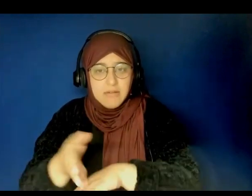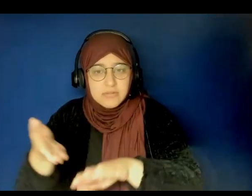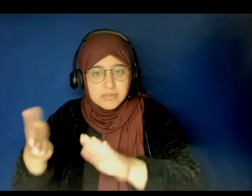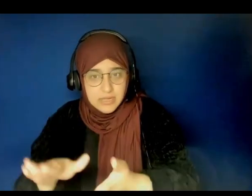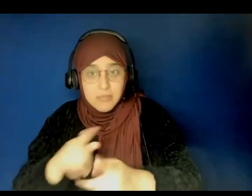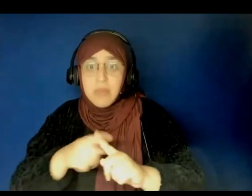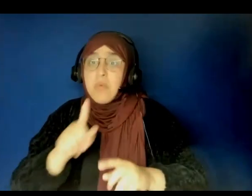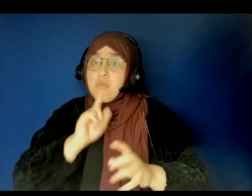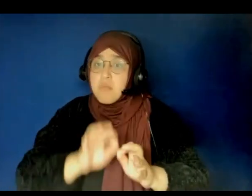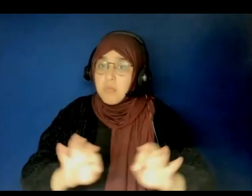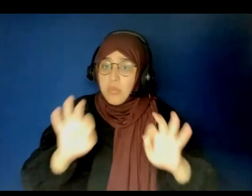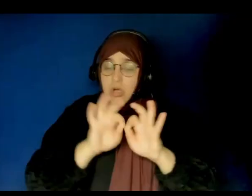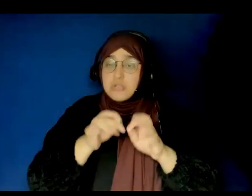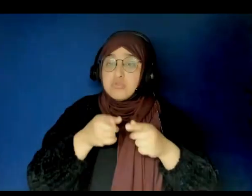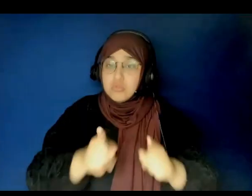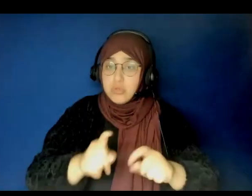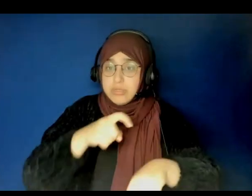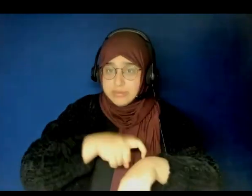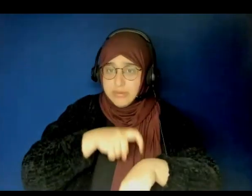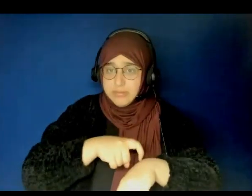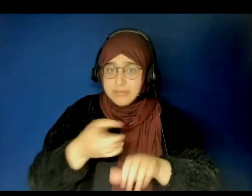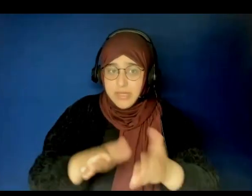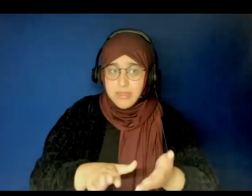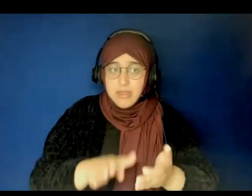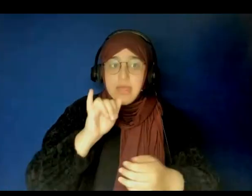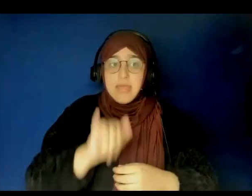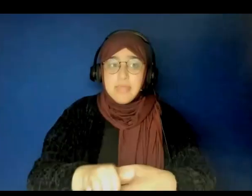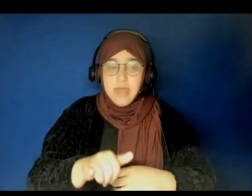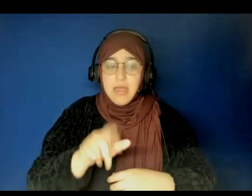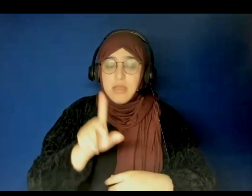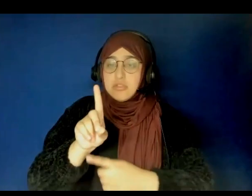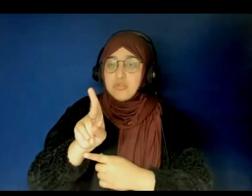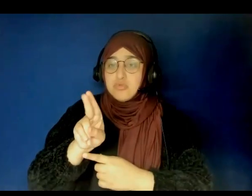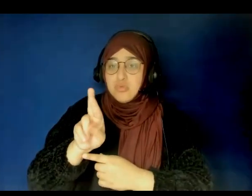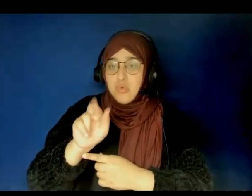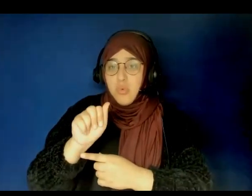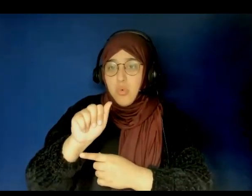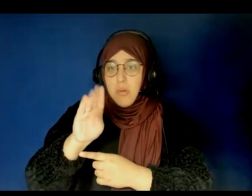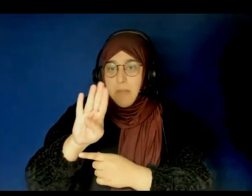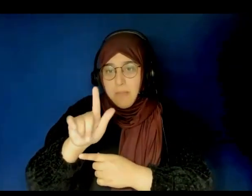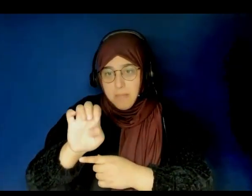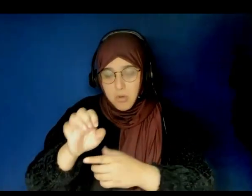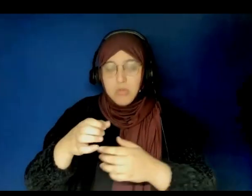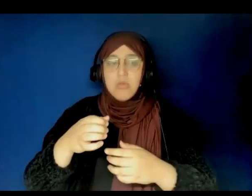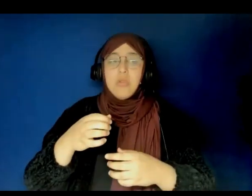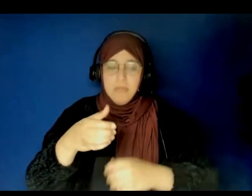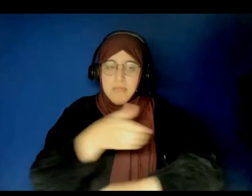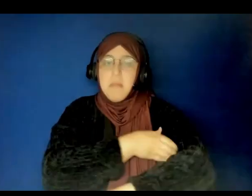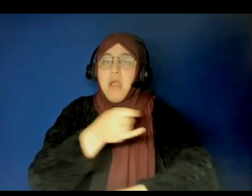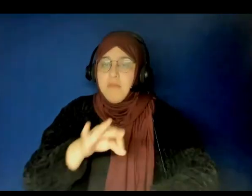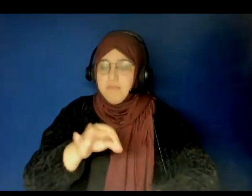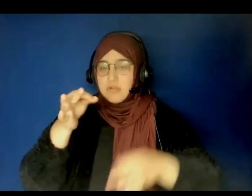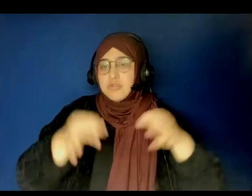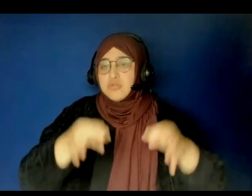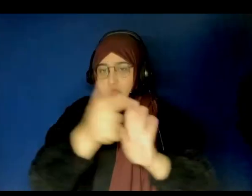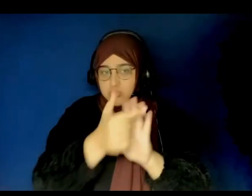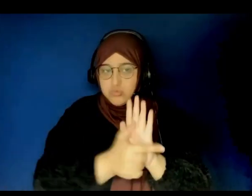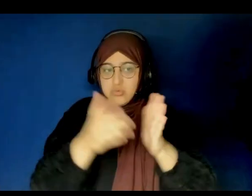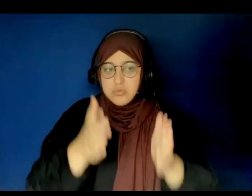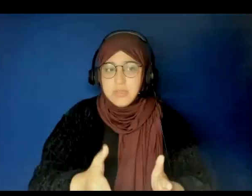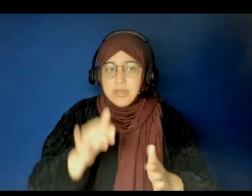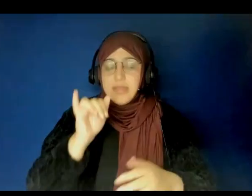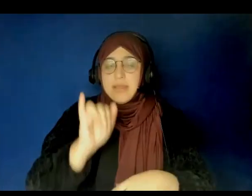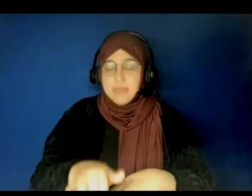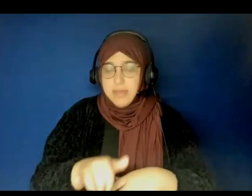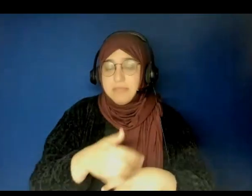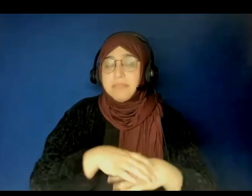a durable power of attorney. And this is separate from the will, and it goes into effect before death. So let's say, for example, you